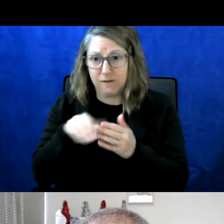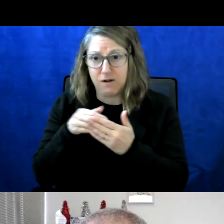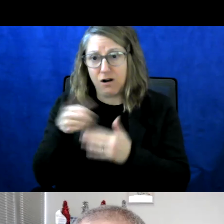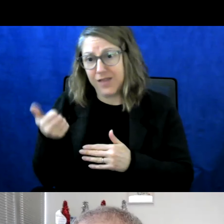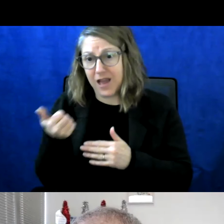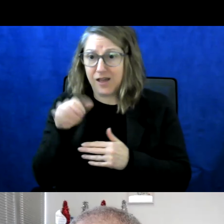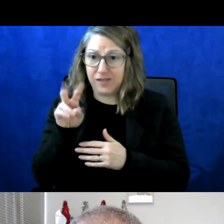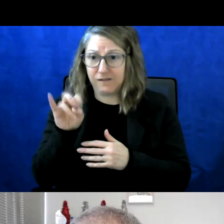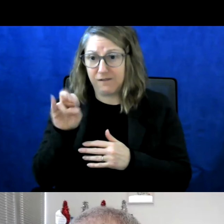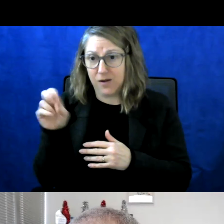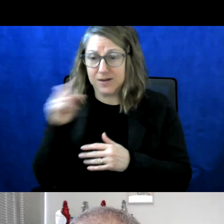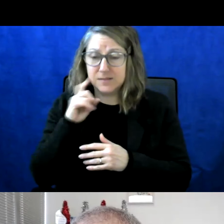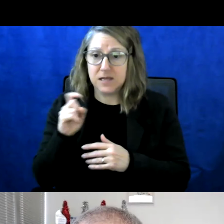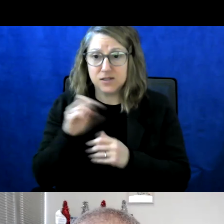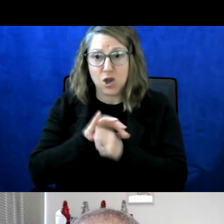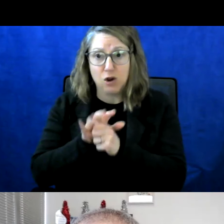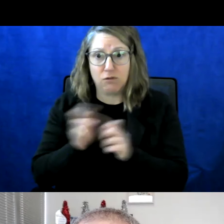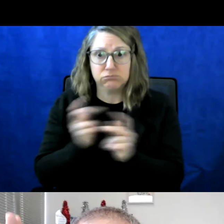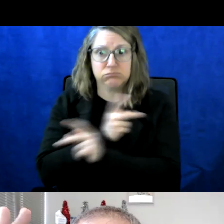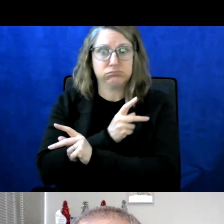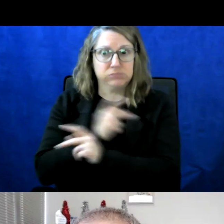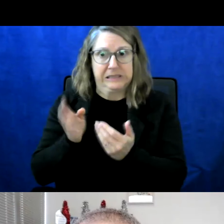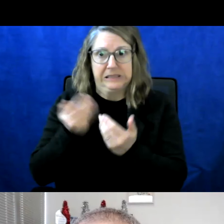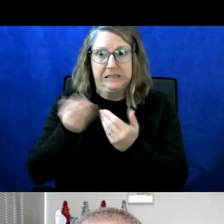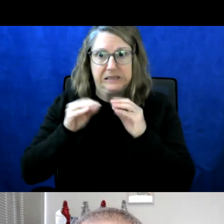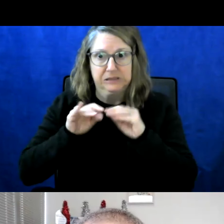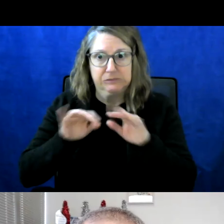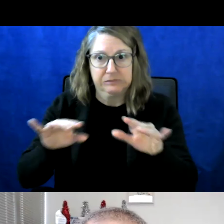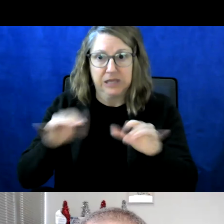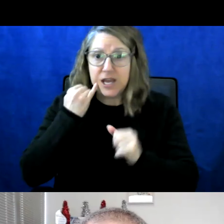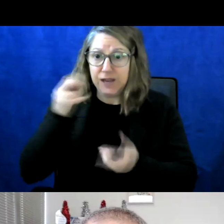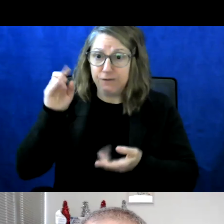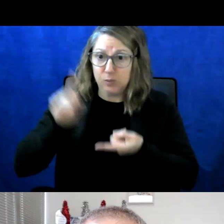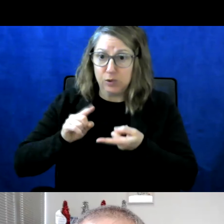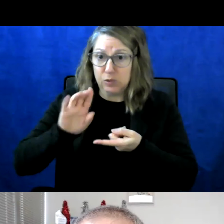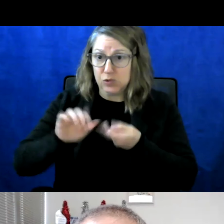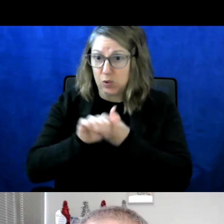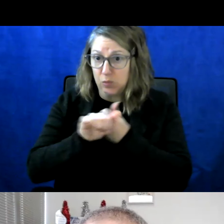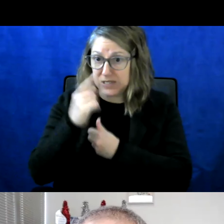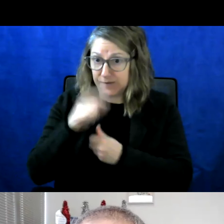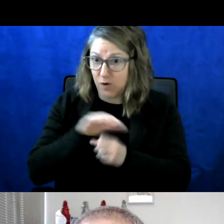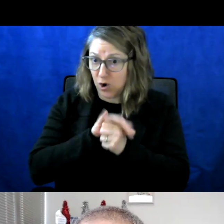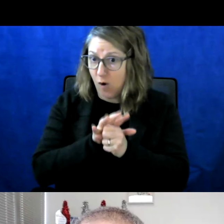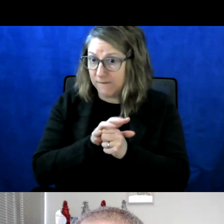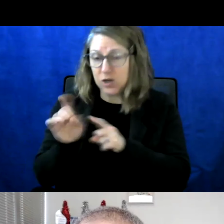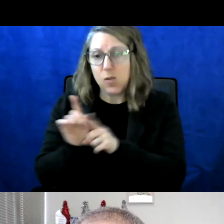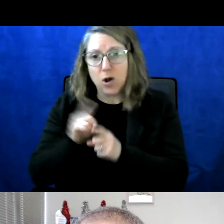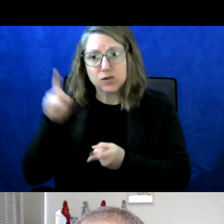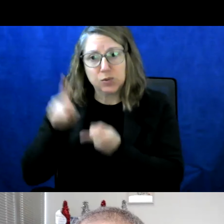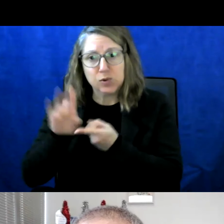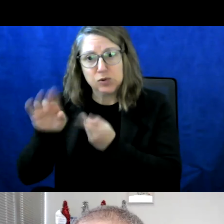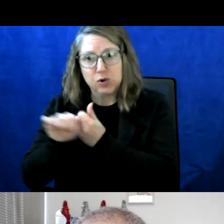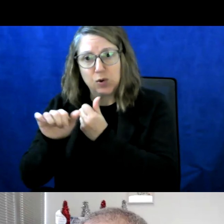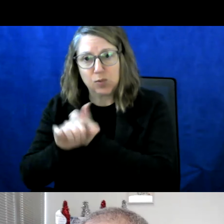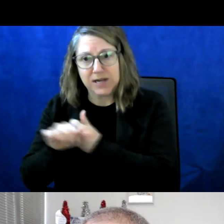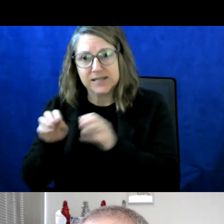because COVID is the most infectious. So if you can reduce your risk of COVID, you reduce your risk of